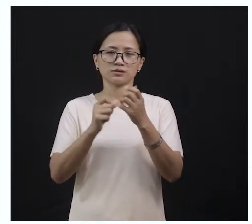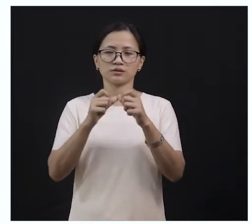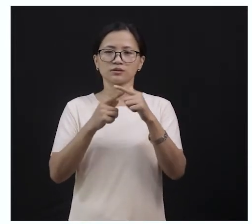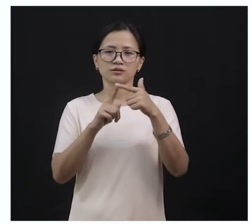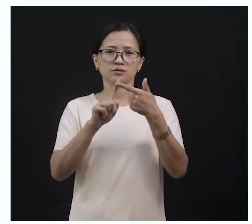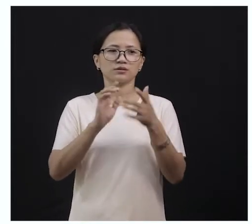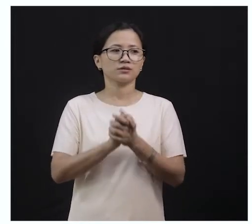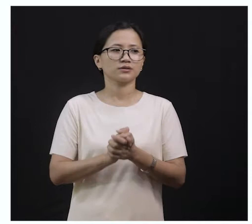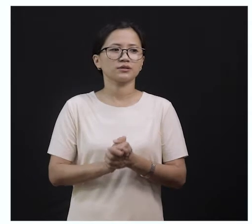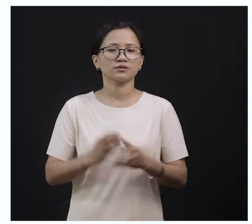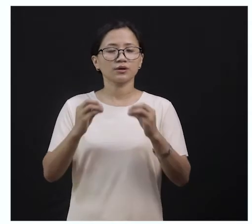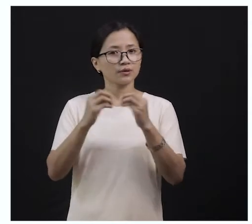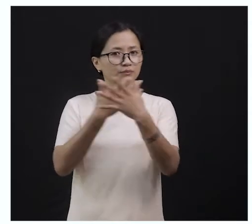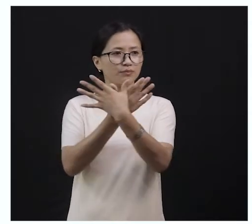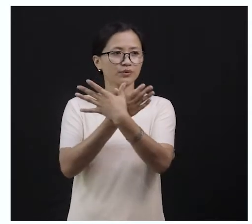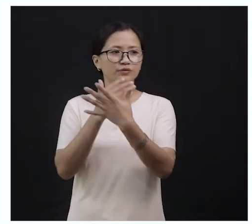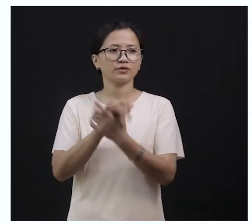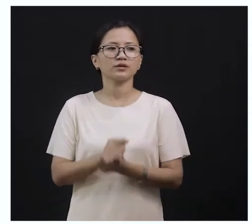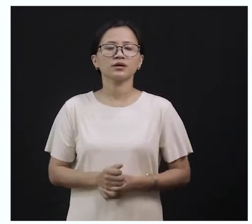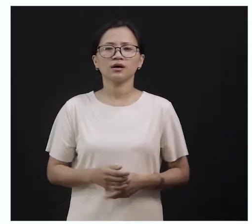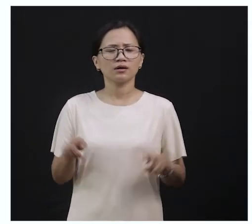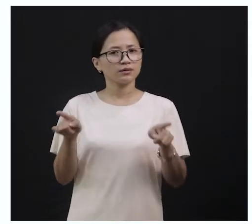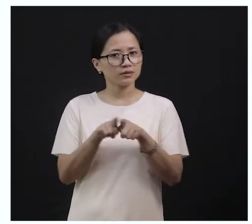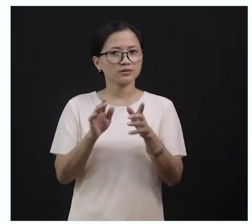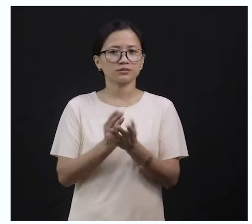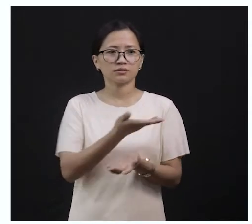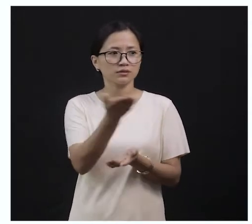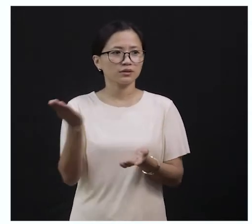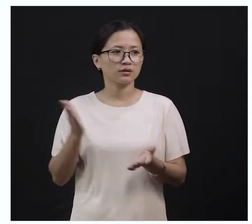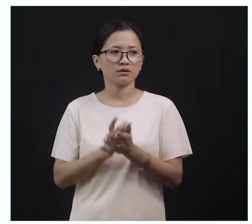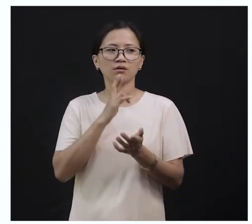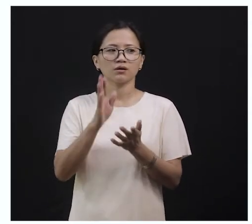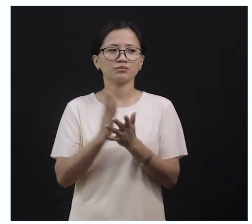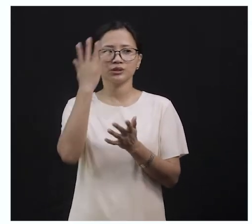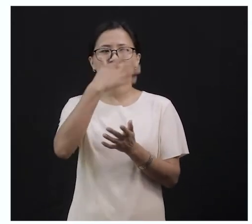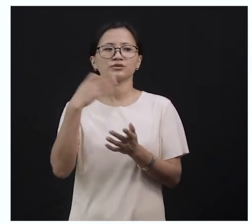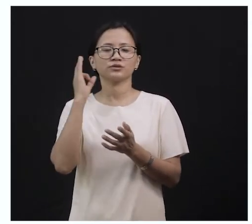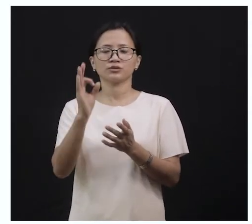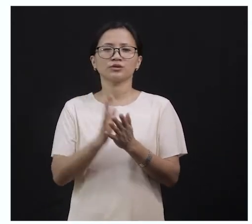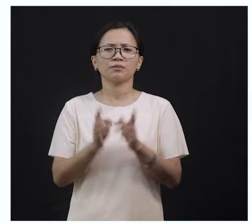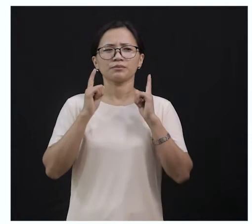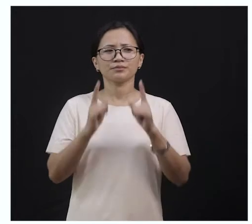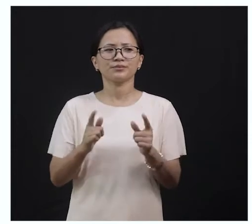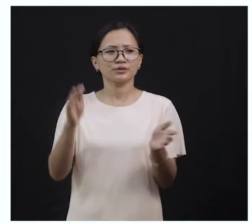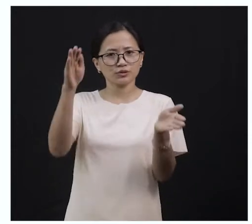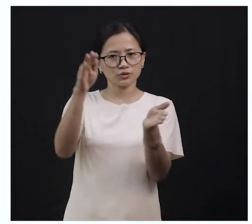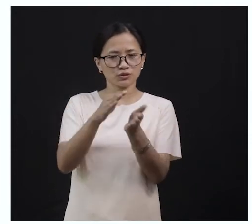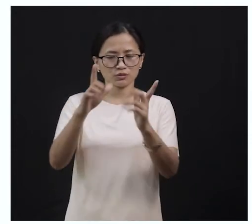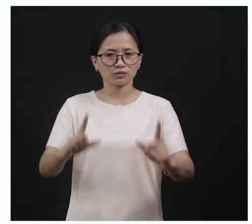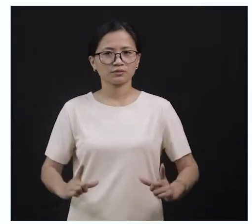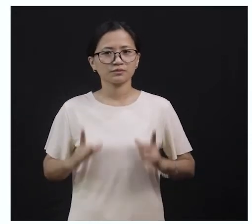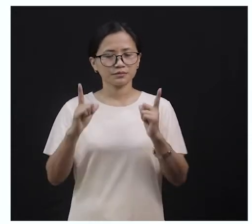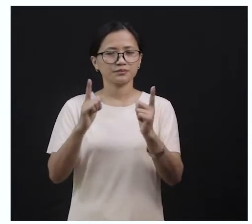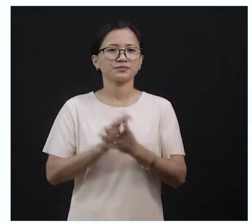but short-lived. See, this poem is about a delicate butterfly. Though they are short-lived, they are very beautiful, right? Now,